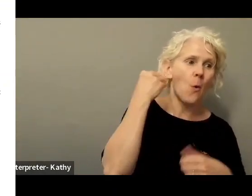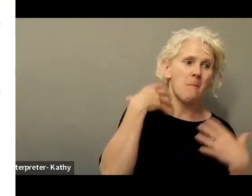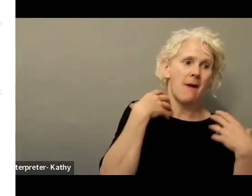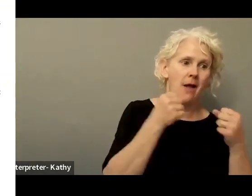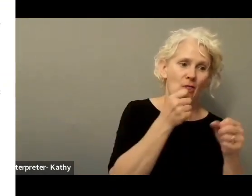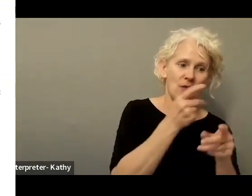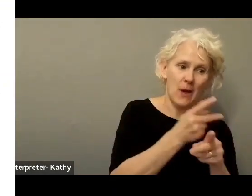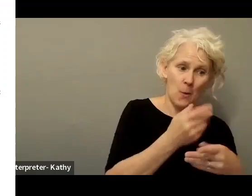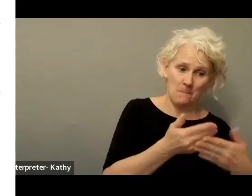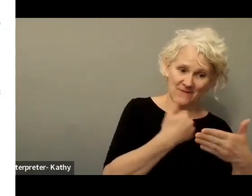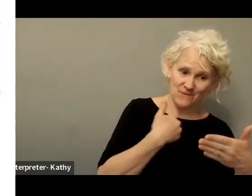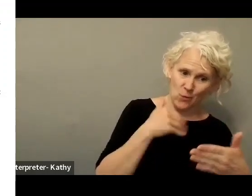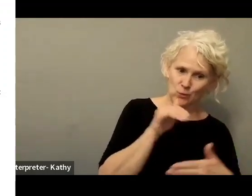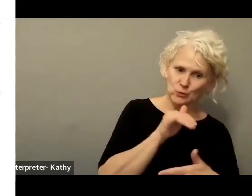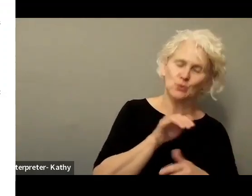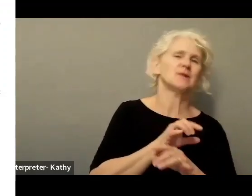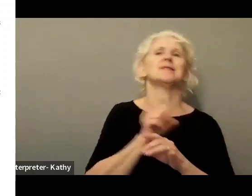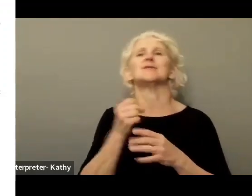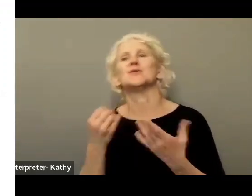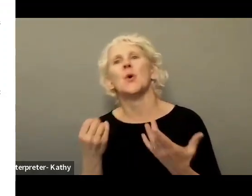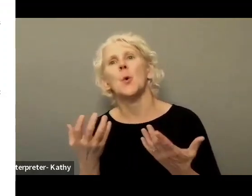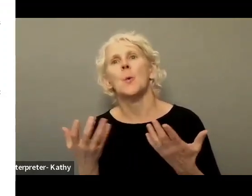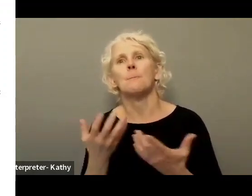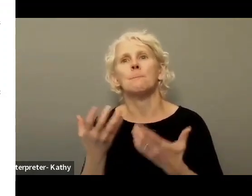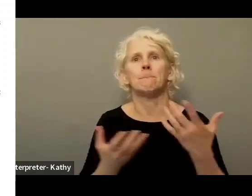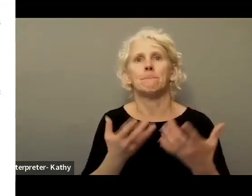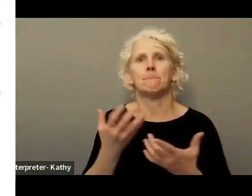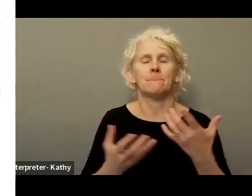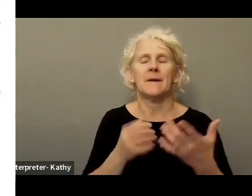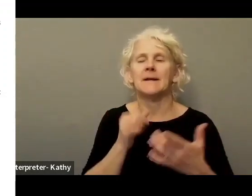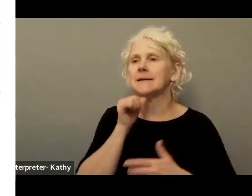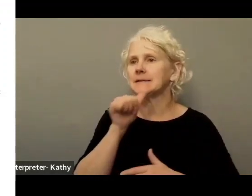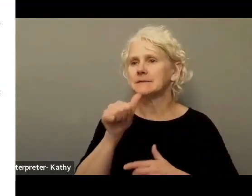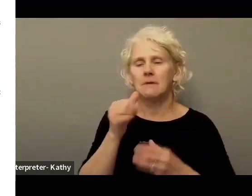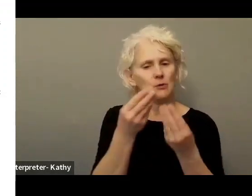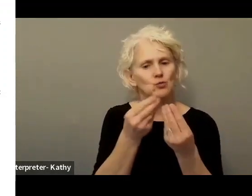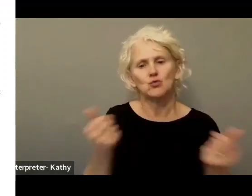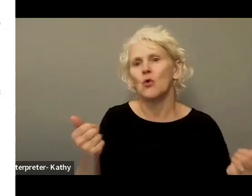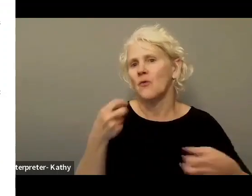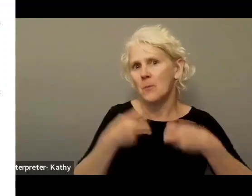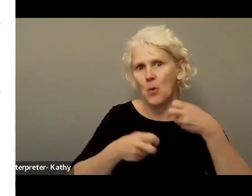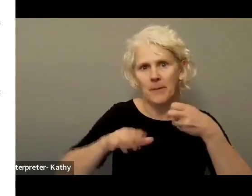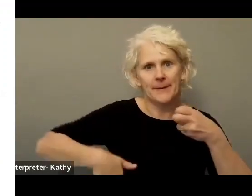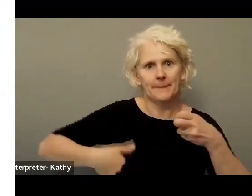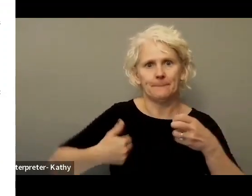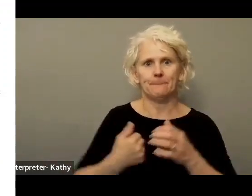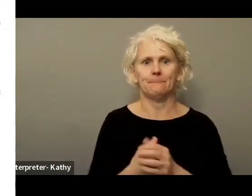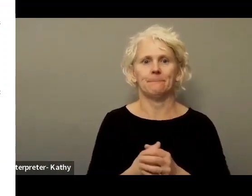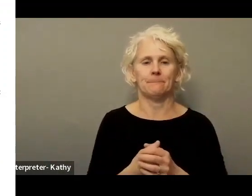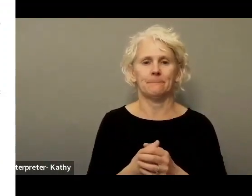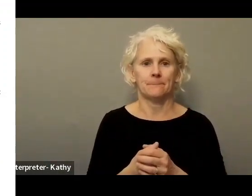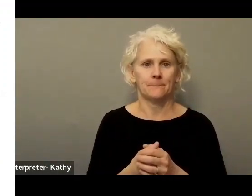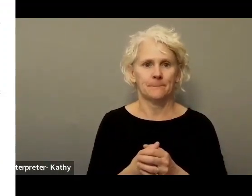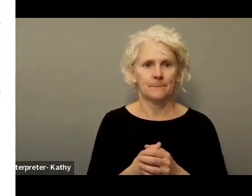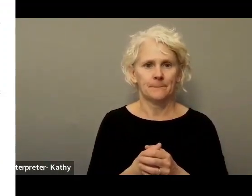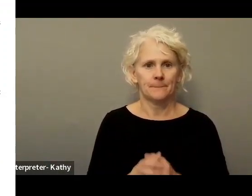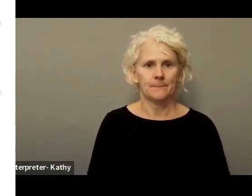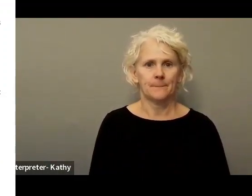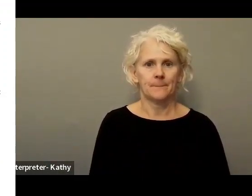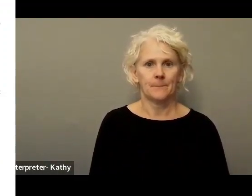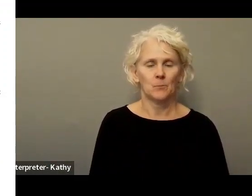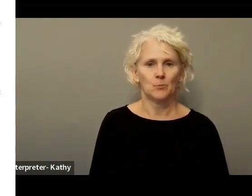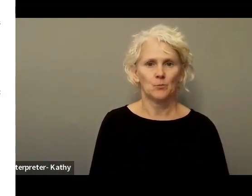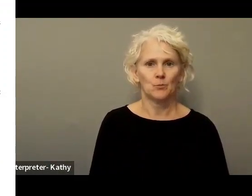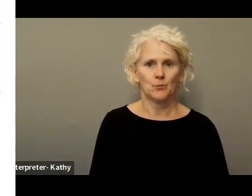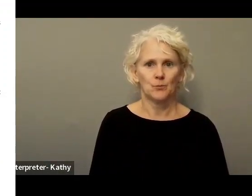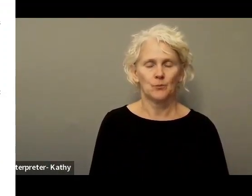either. So it's not in any way resolved. The other thing that I would point